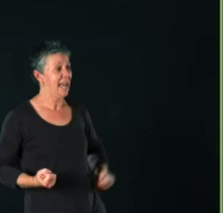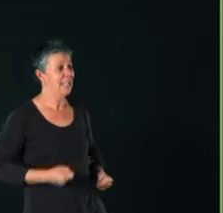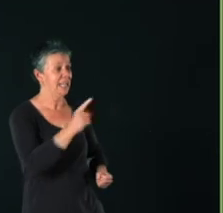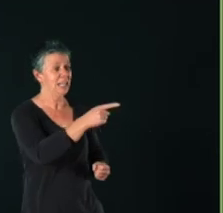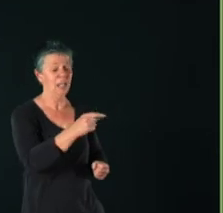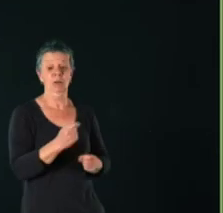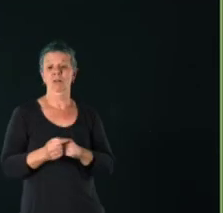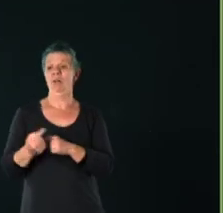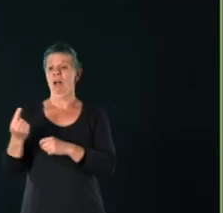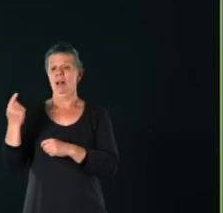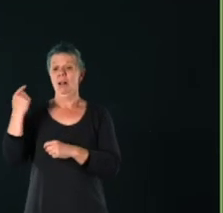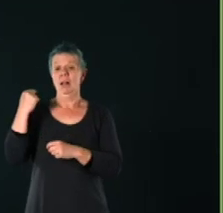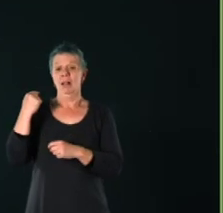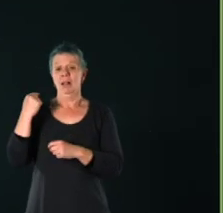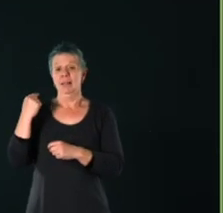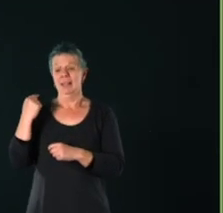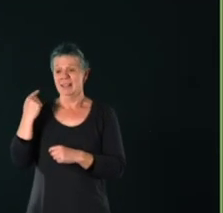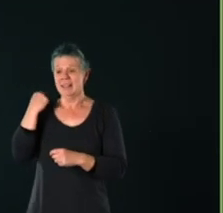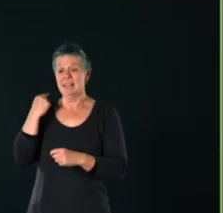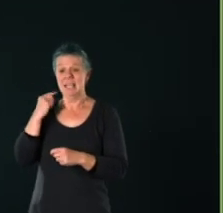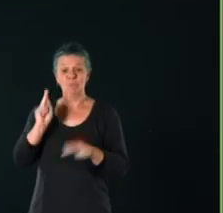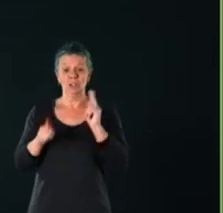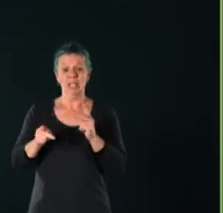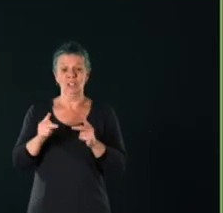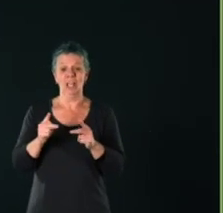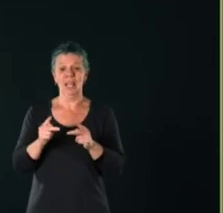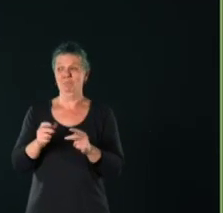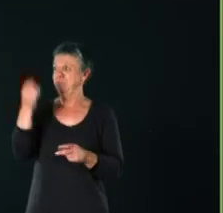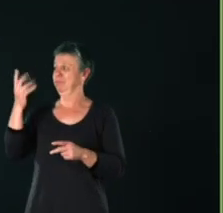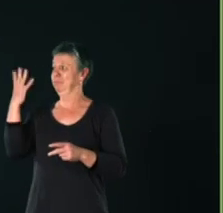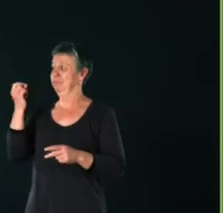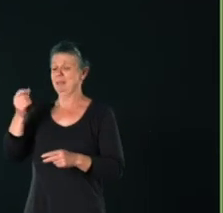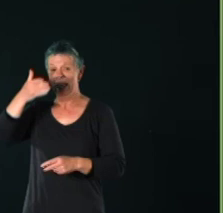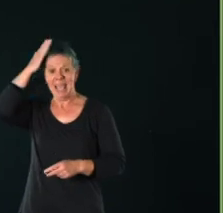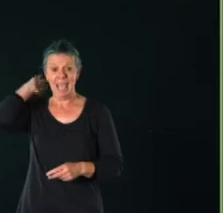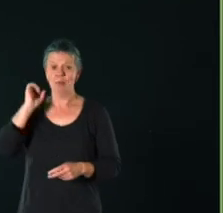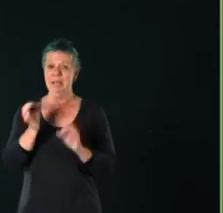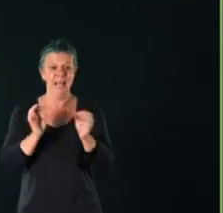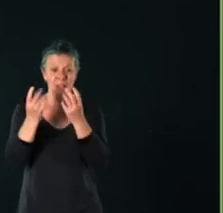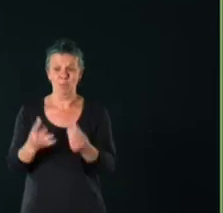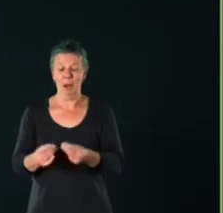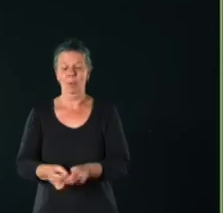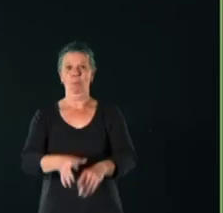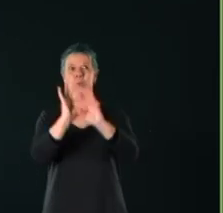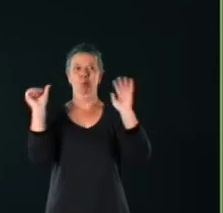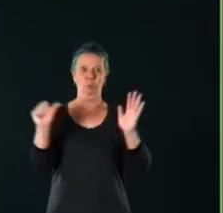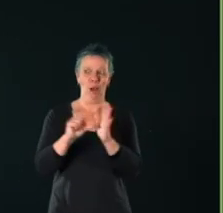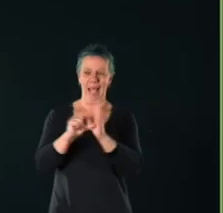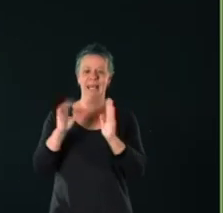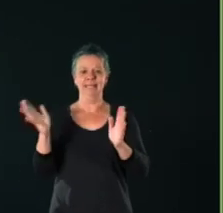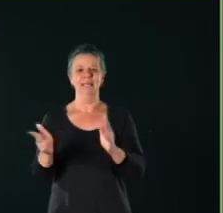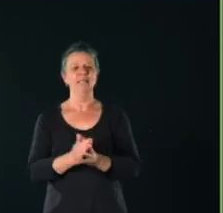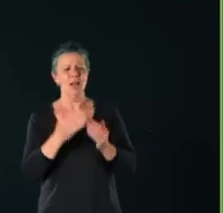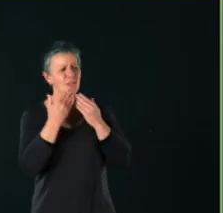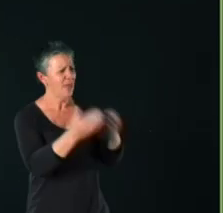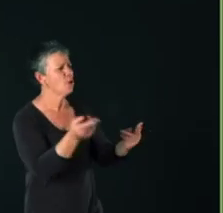last Chaka Chow, which is incredibly difficult to do. So thanks to Harry and Tanya.